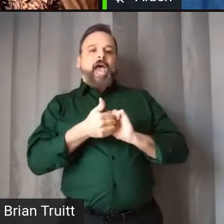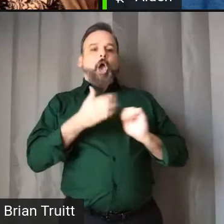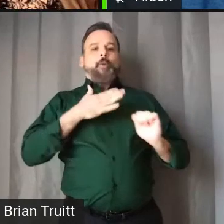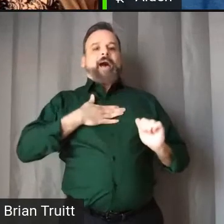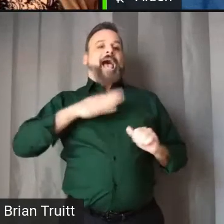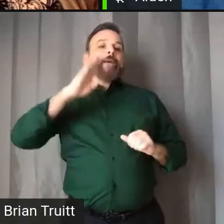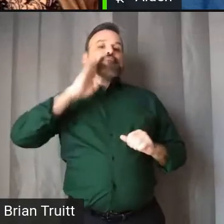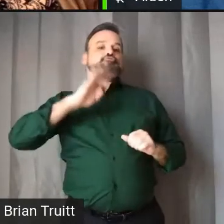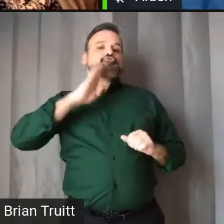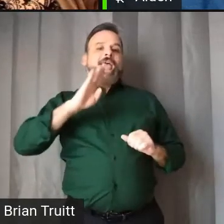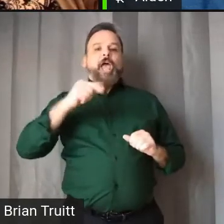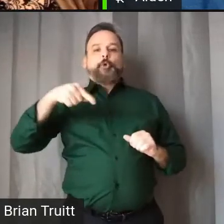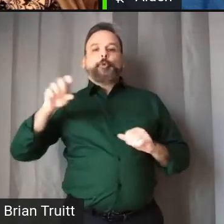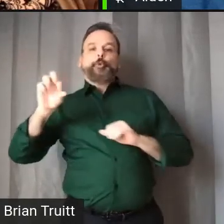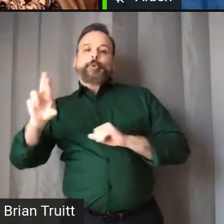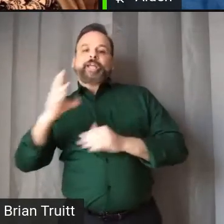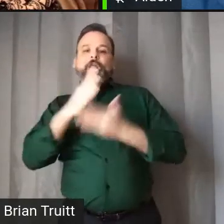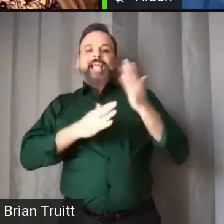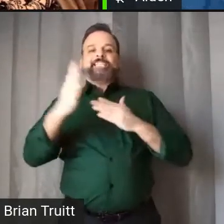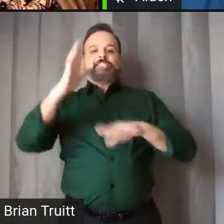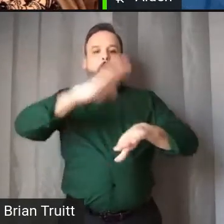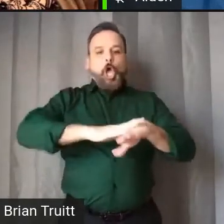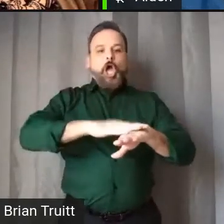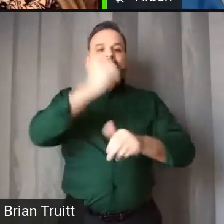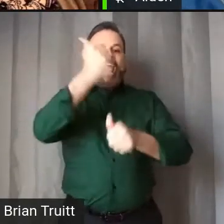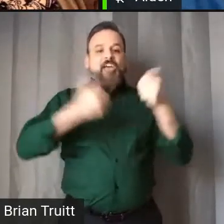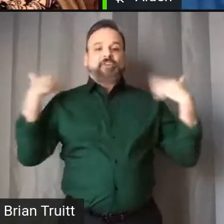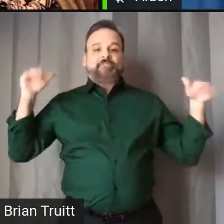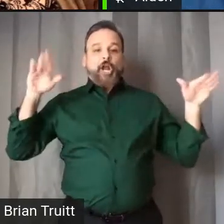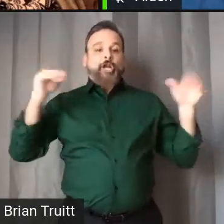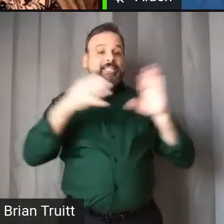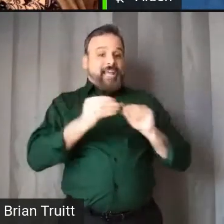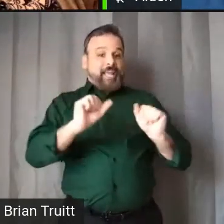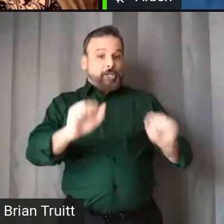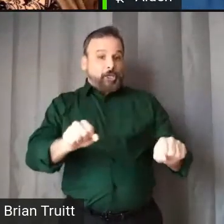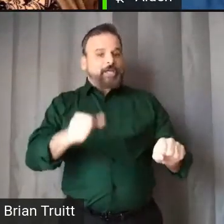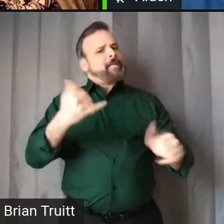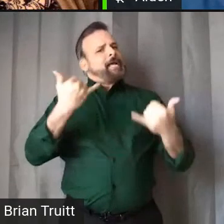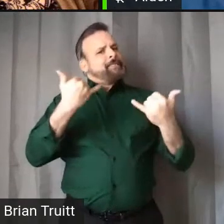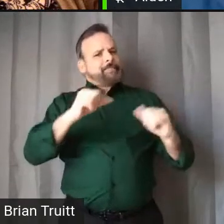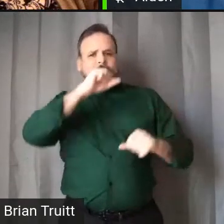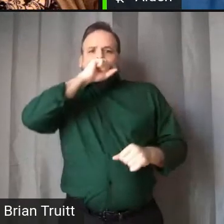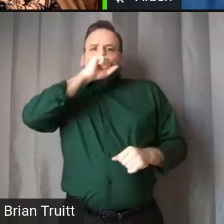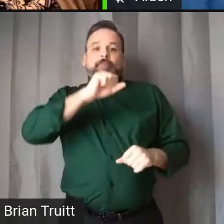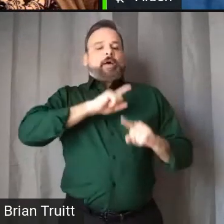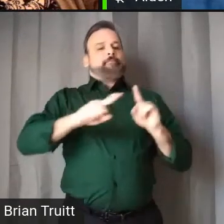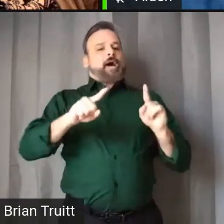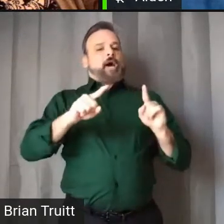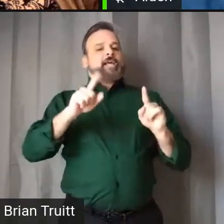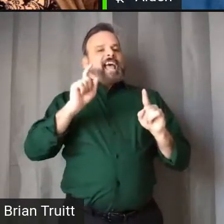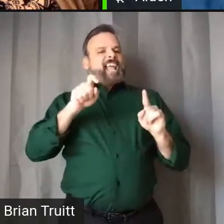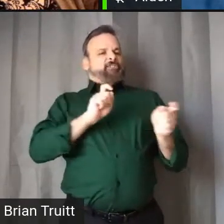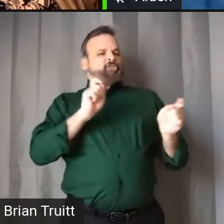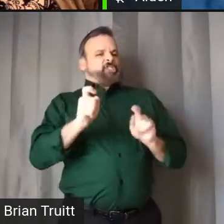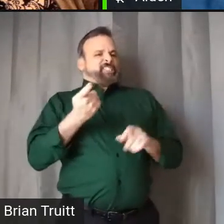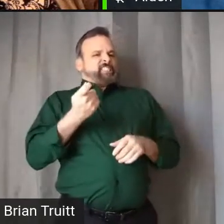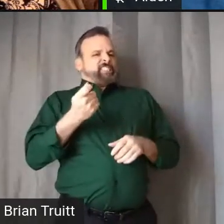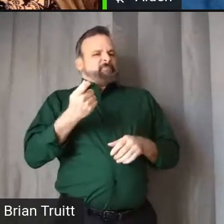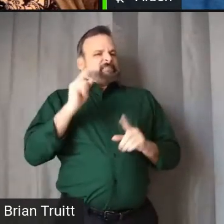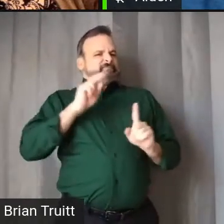over on every fairy tale I could. And I still mean that because I still love doing that. But in a way I've had to reframe that a little bit and think, well, wait a second.